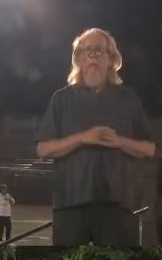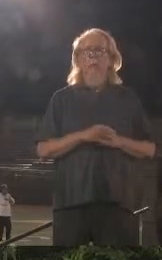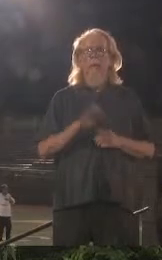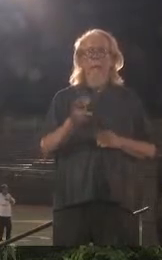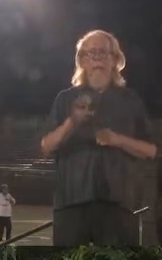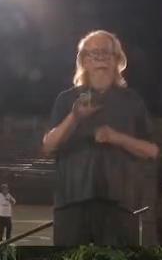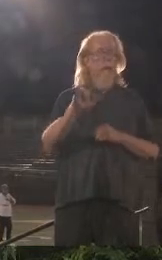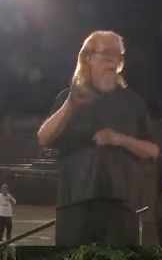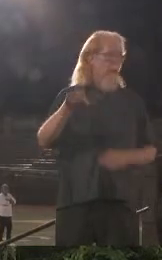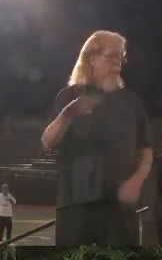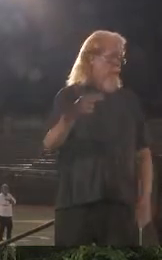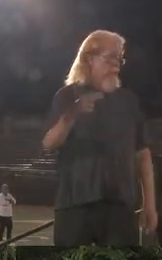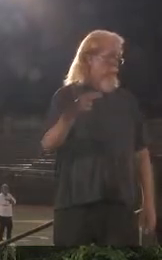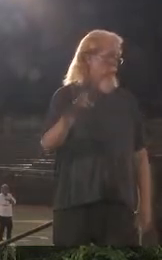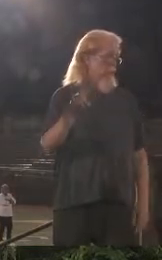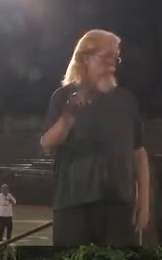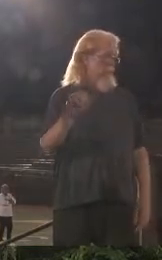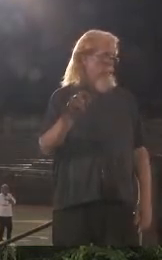Elijah Jerome Vargas.